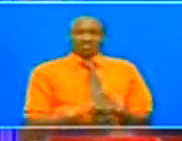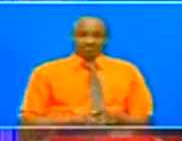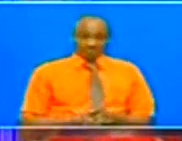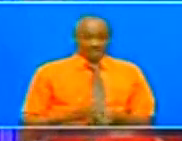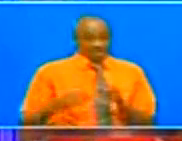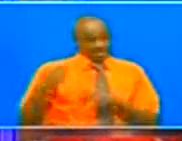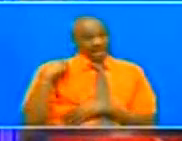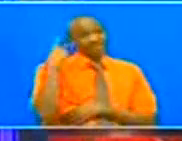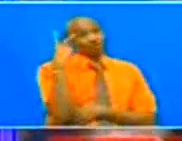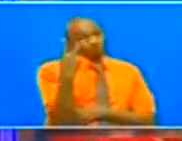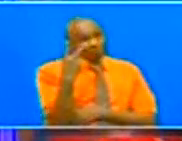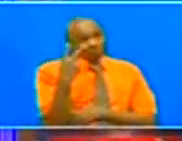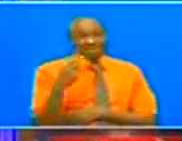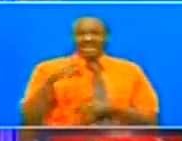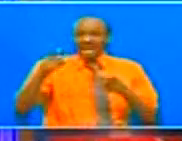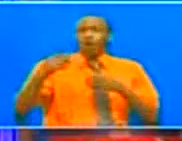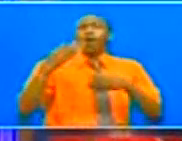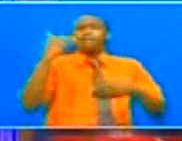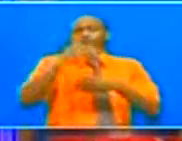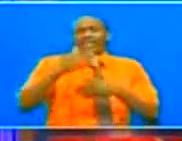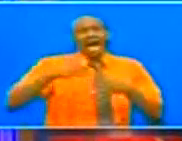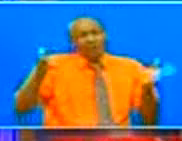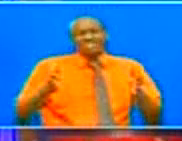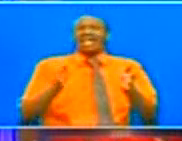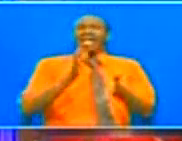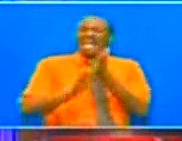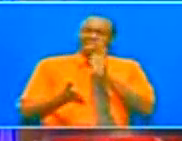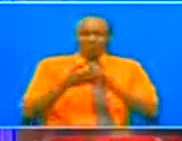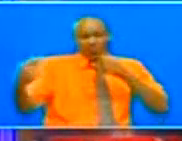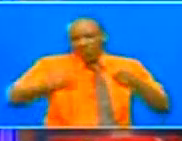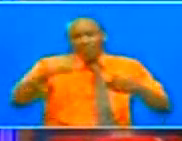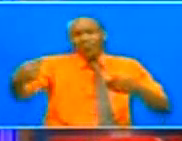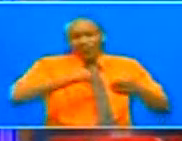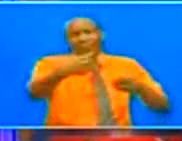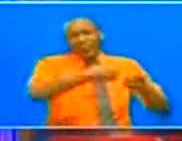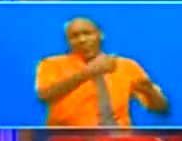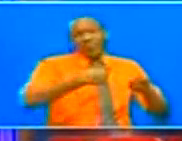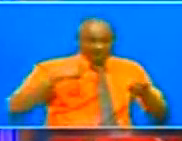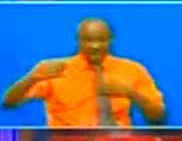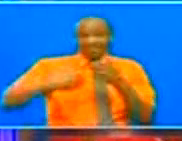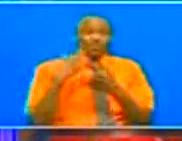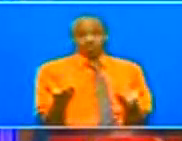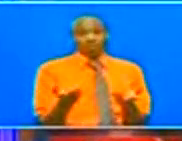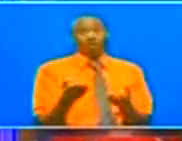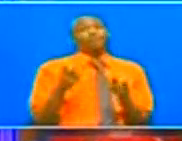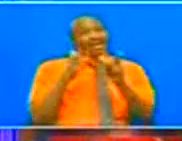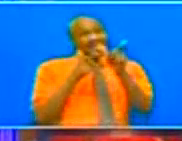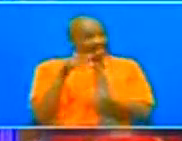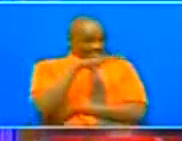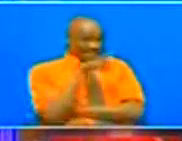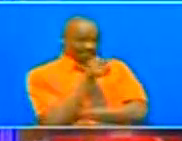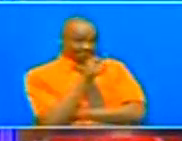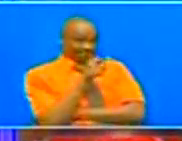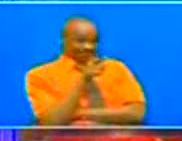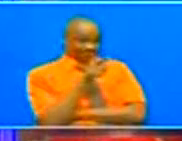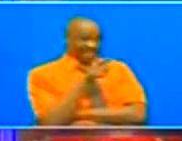Secondly, the most porous part of our border, where we are now getting a lot of threats from the Al-Shabaab, is the Mandera sector,